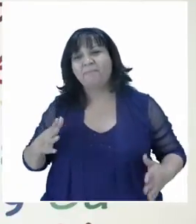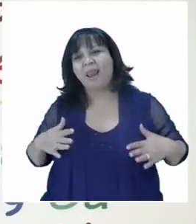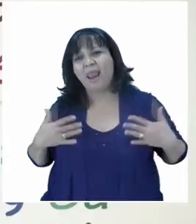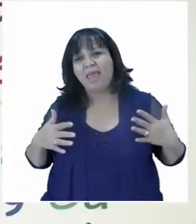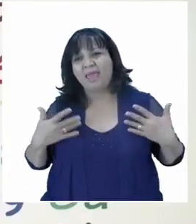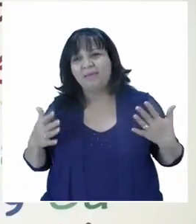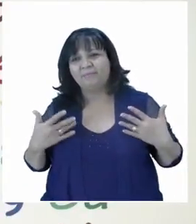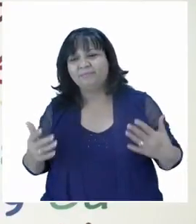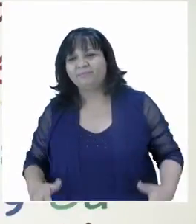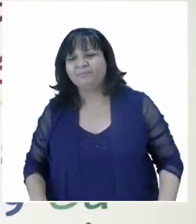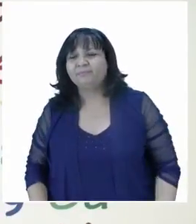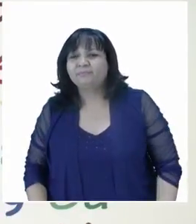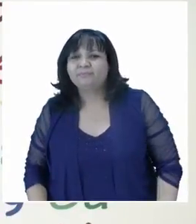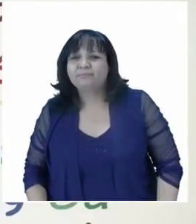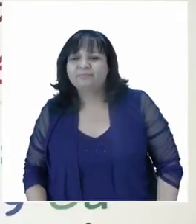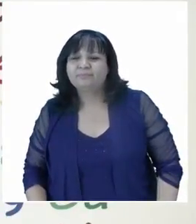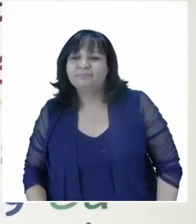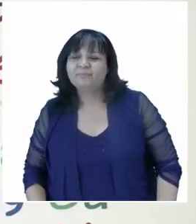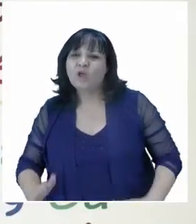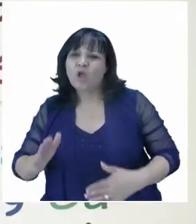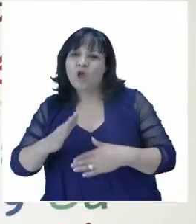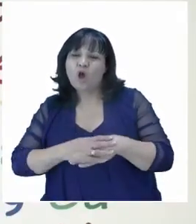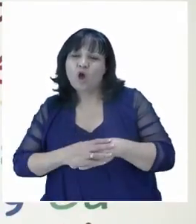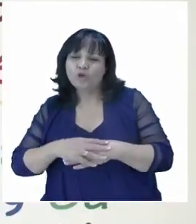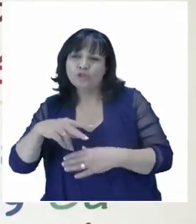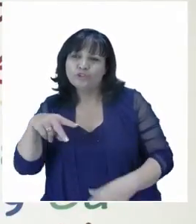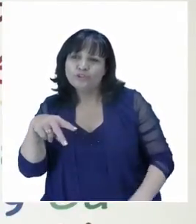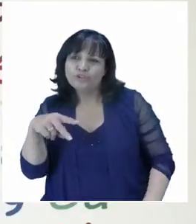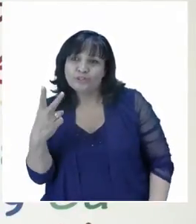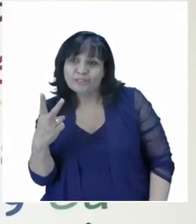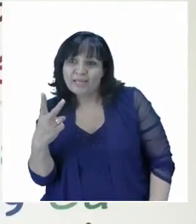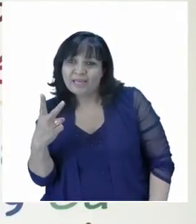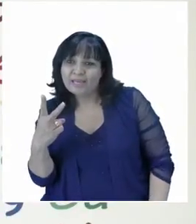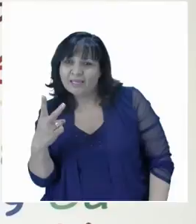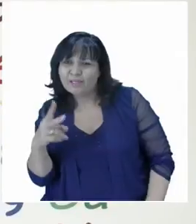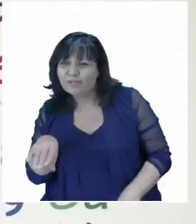then on Tuesday,